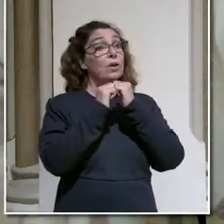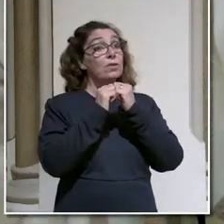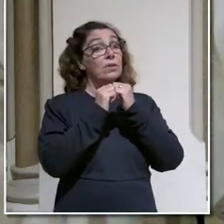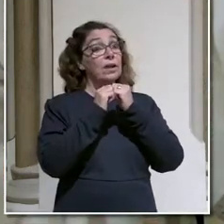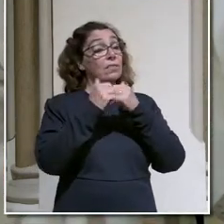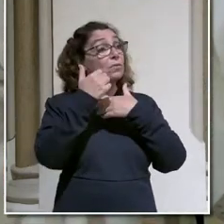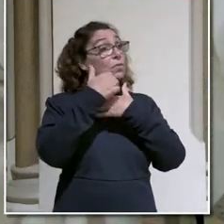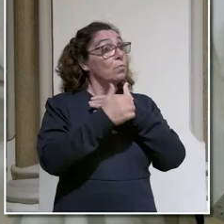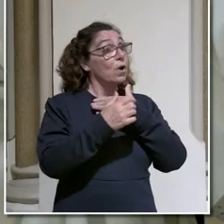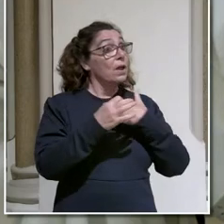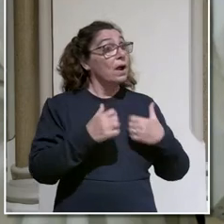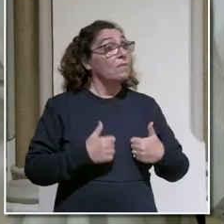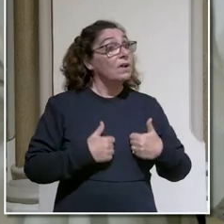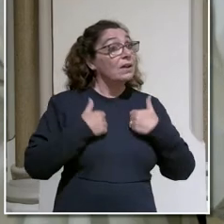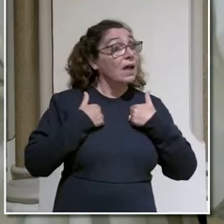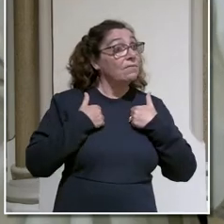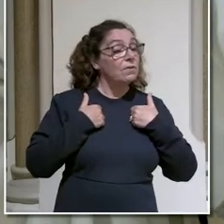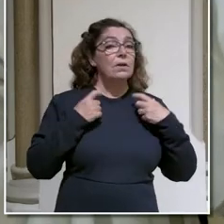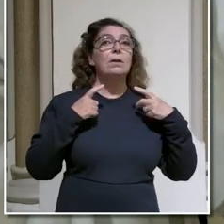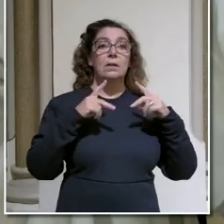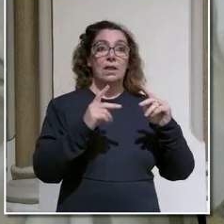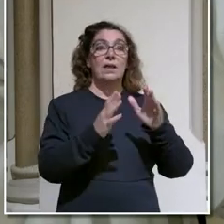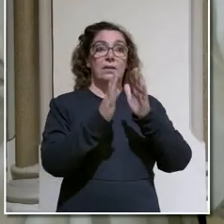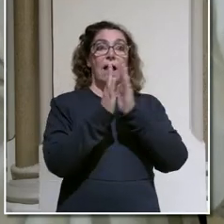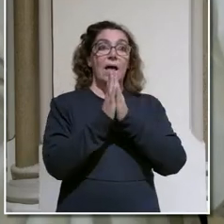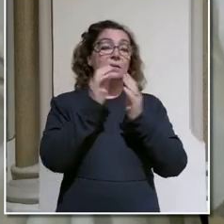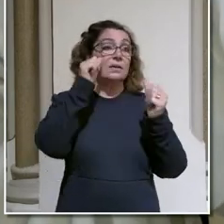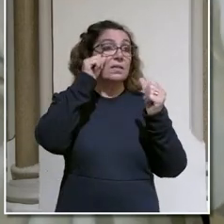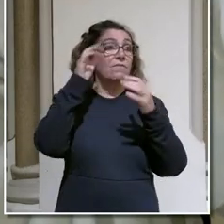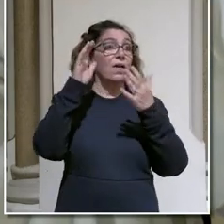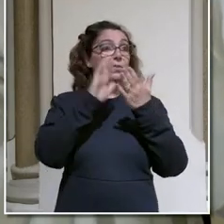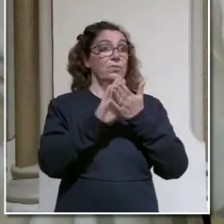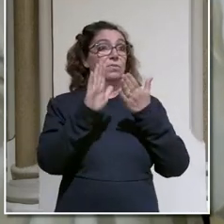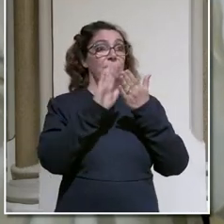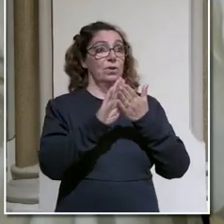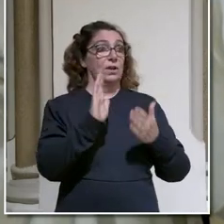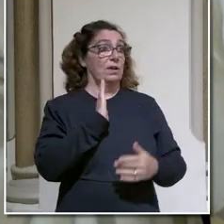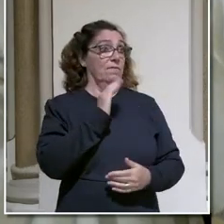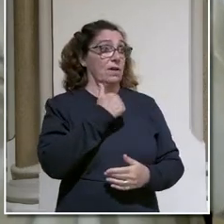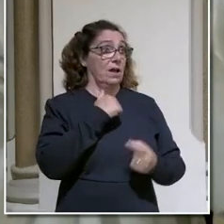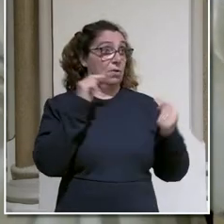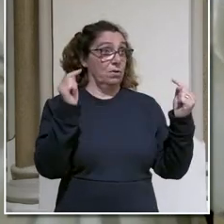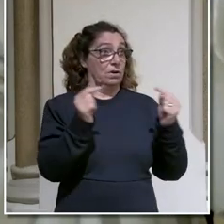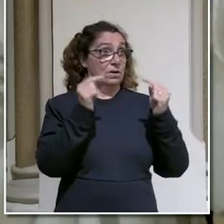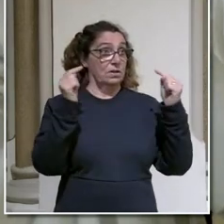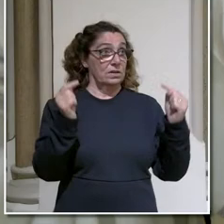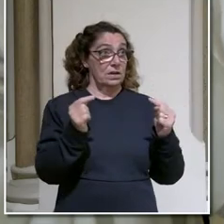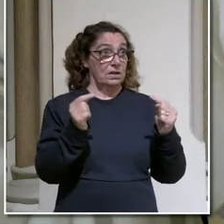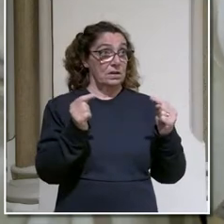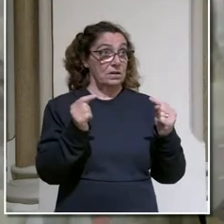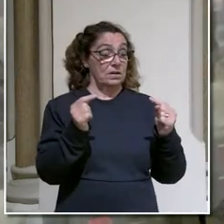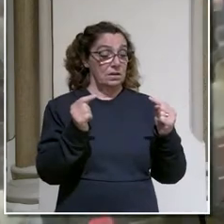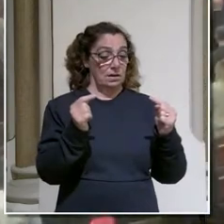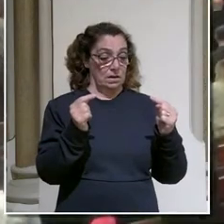of life, let us ask the Father to forgive our sins.